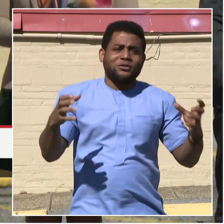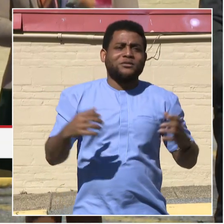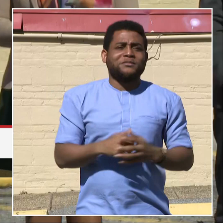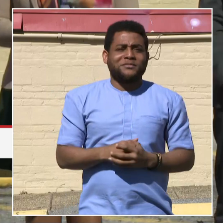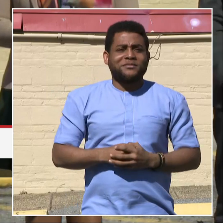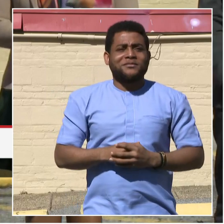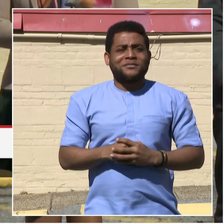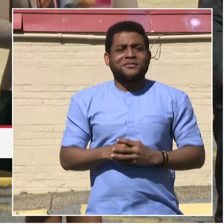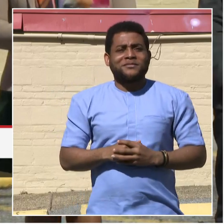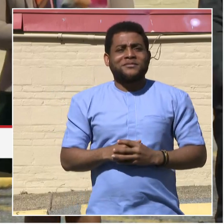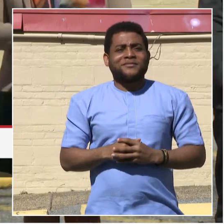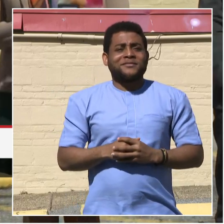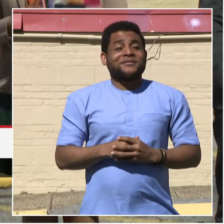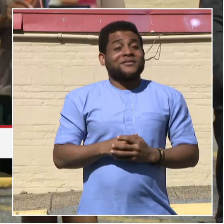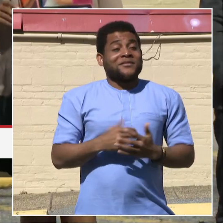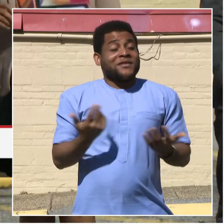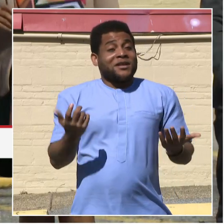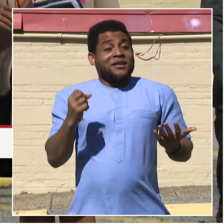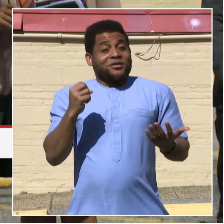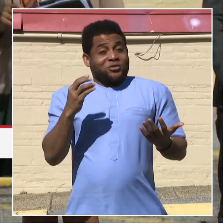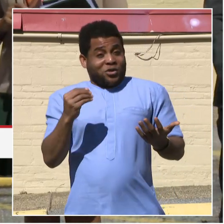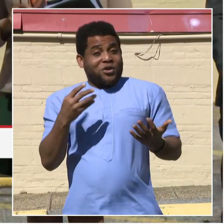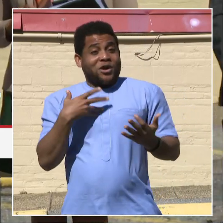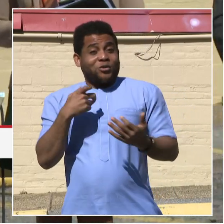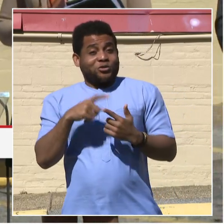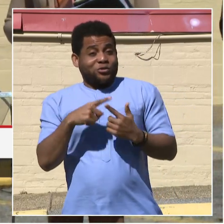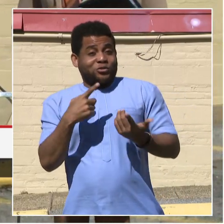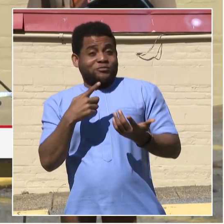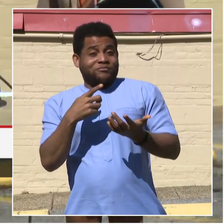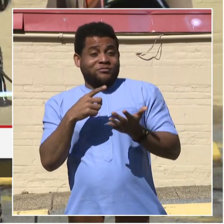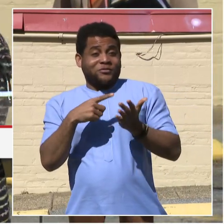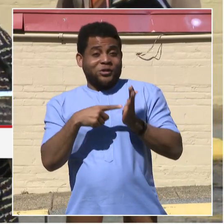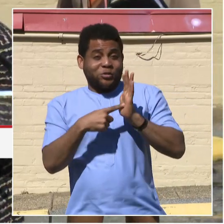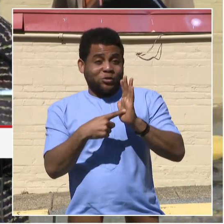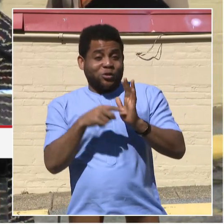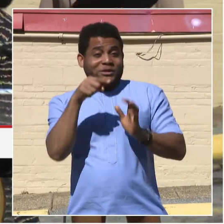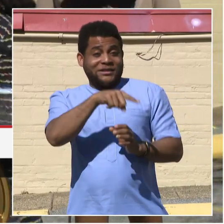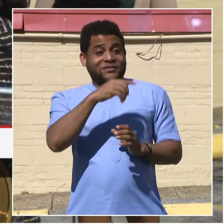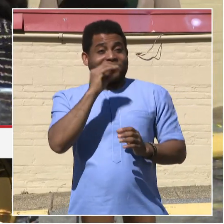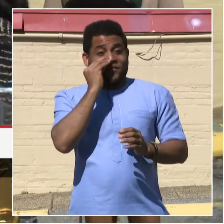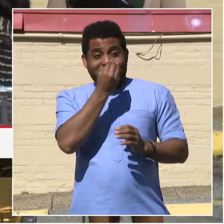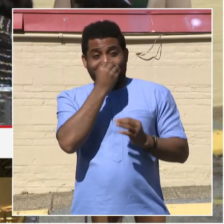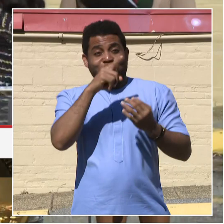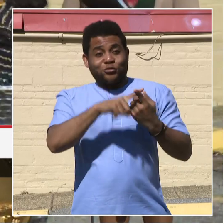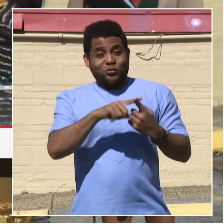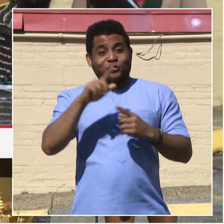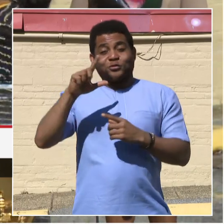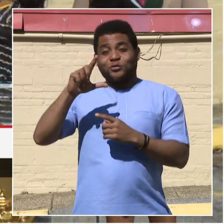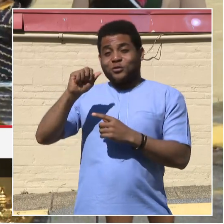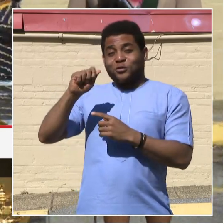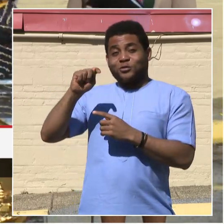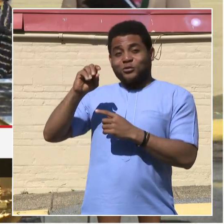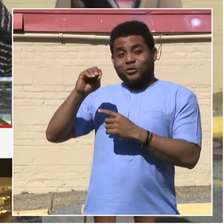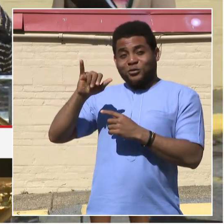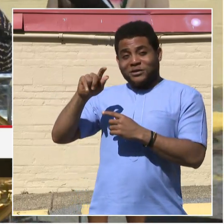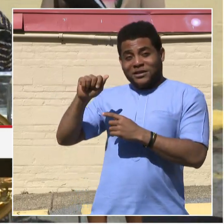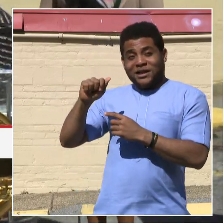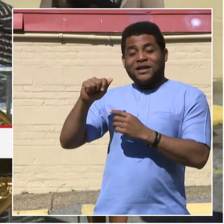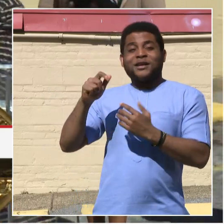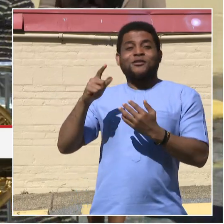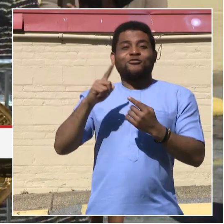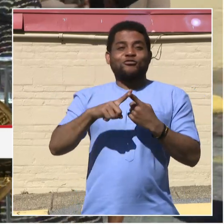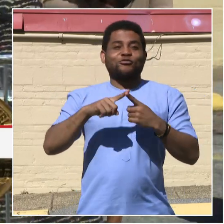And with that, I'd like to present these flowers to LaToya Lyles to brighten up your